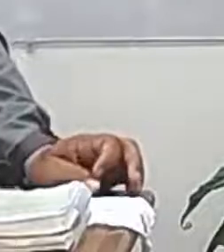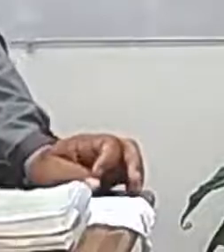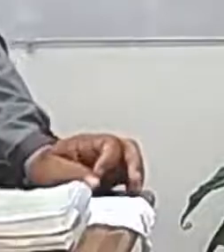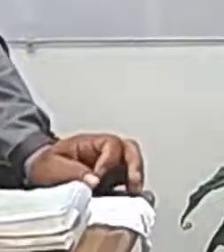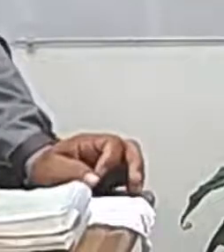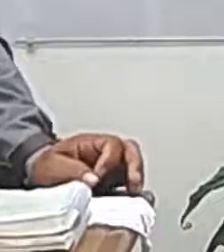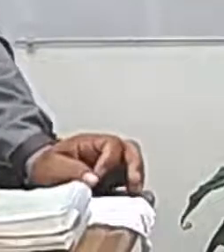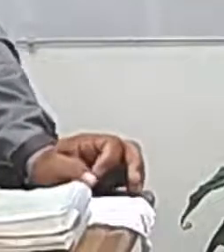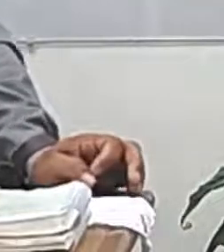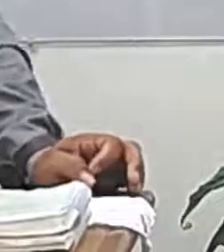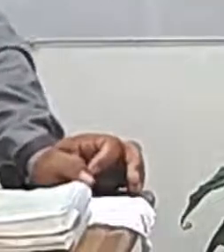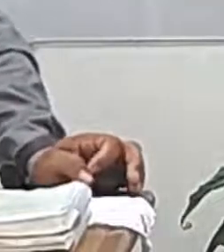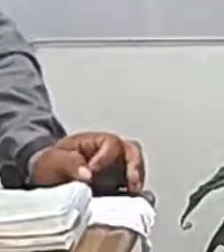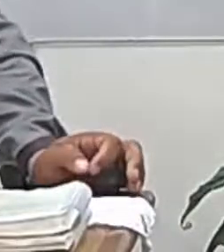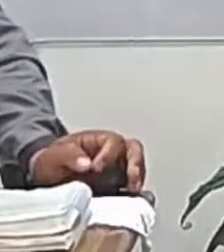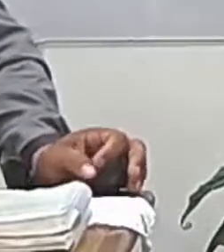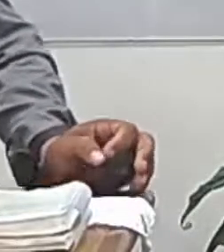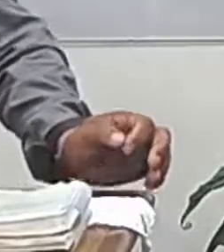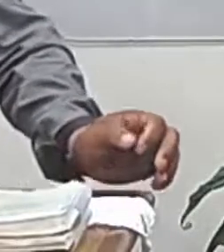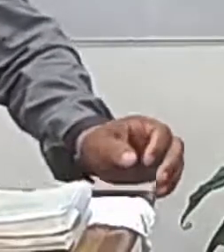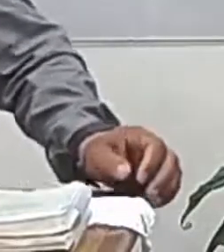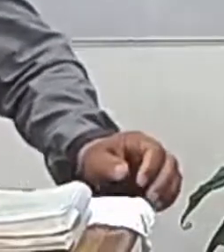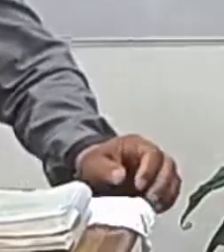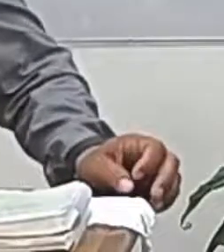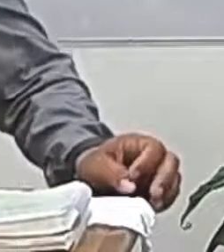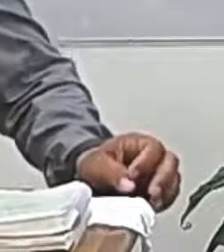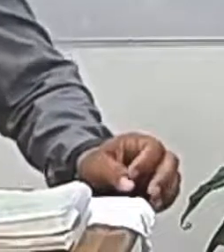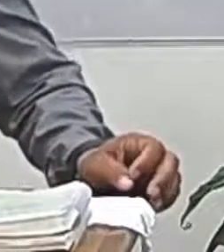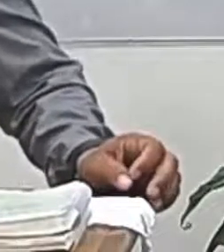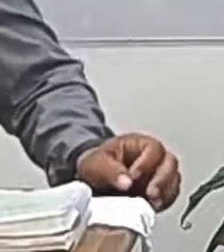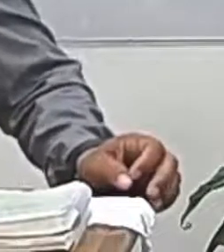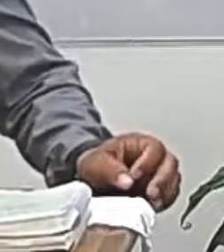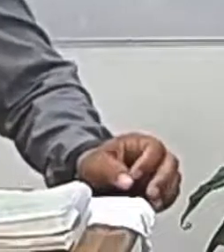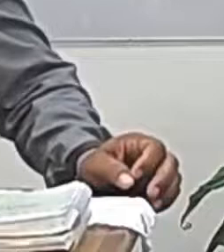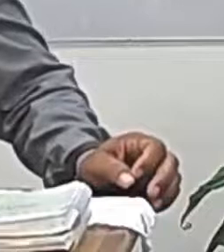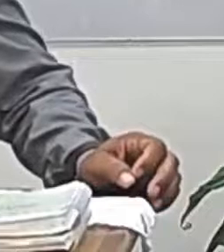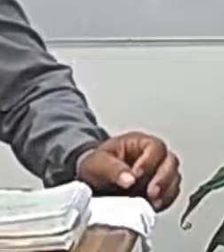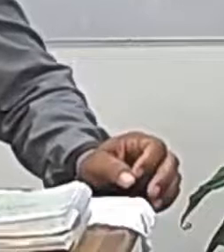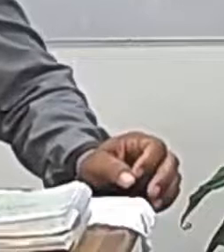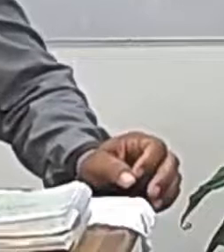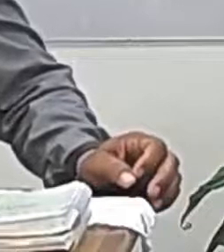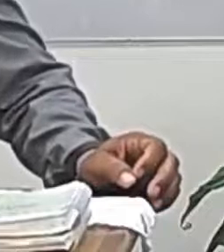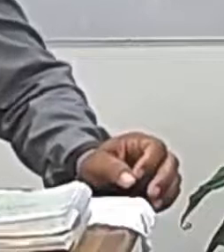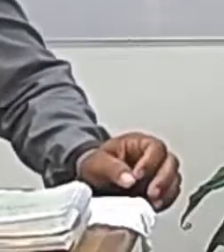the brethren from the region of Orlando, of other parts of the country,